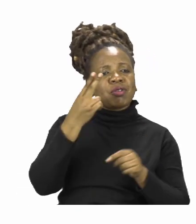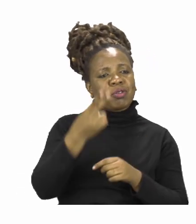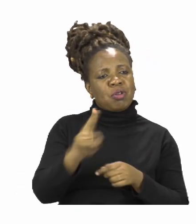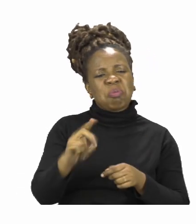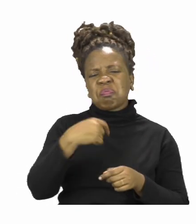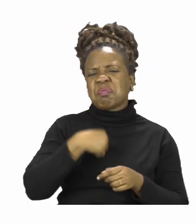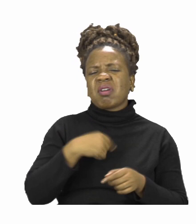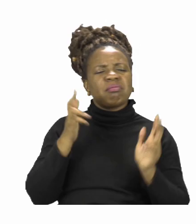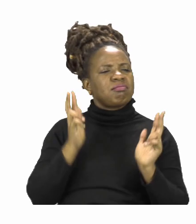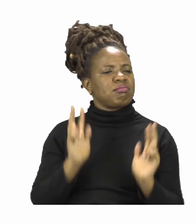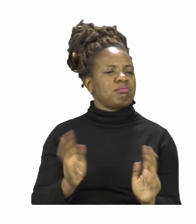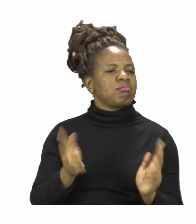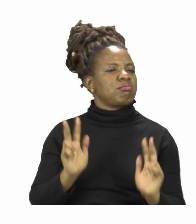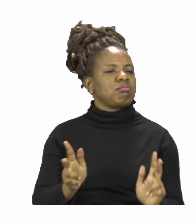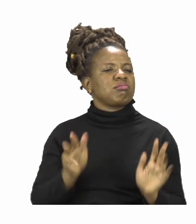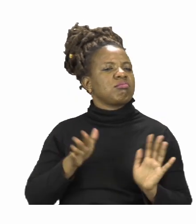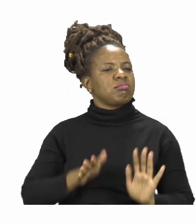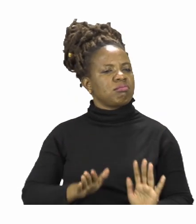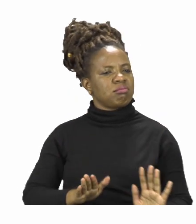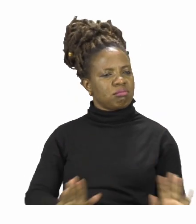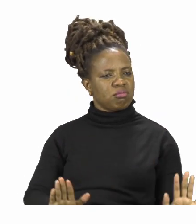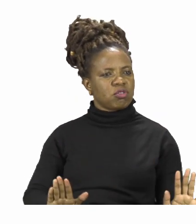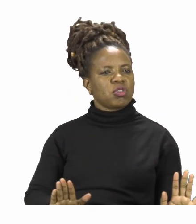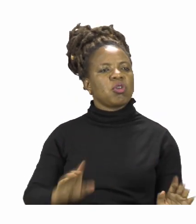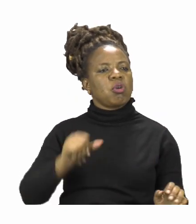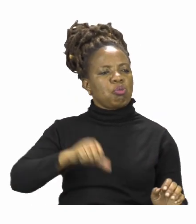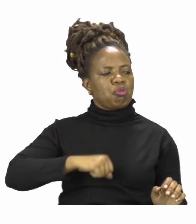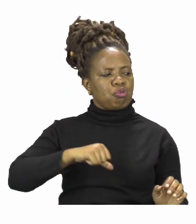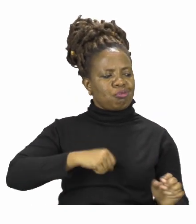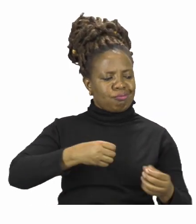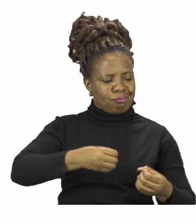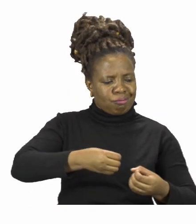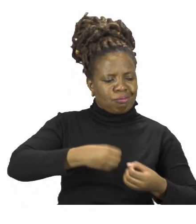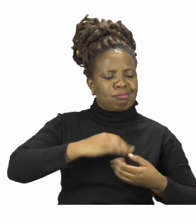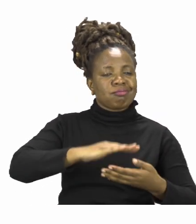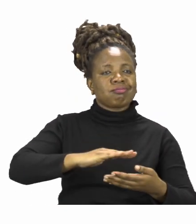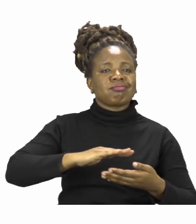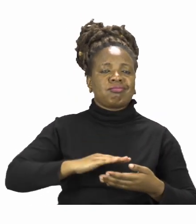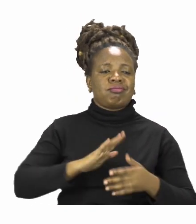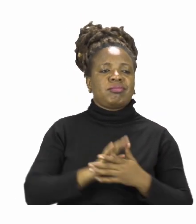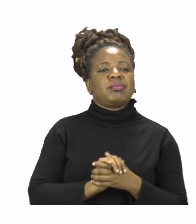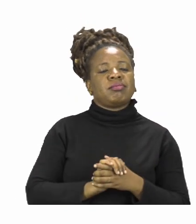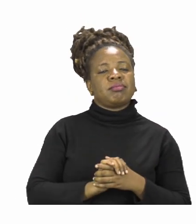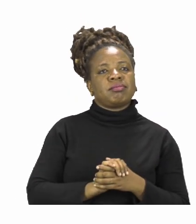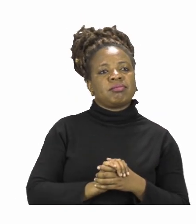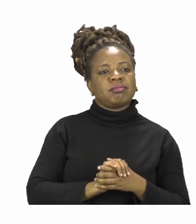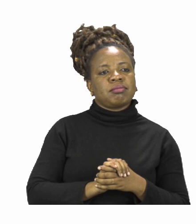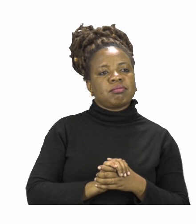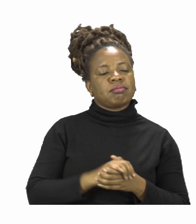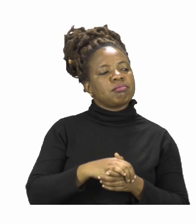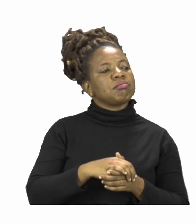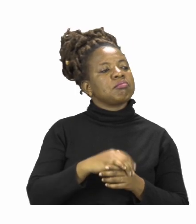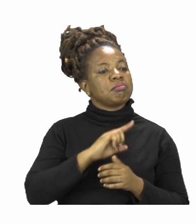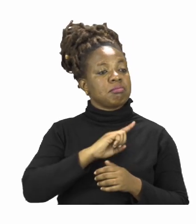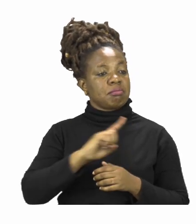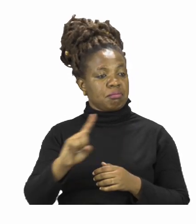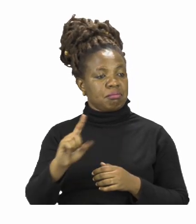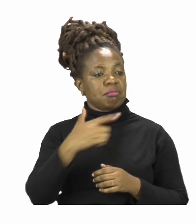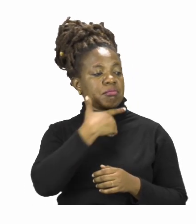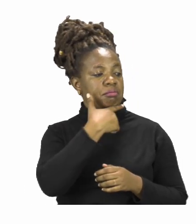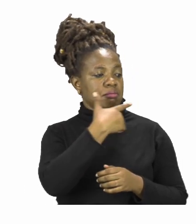an inherited disease, she said. Thank you, Doris, said Mrs.